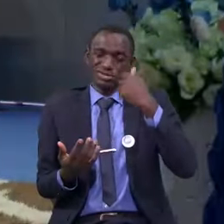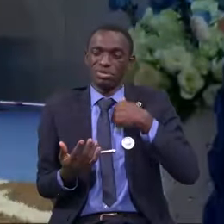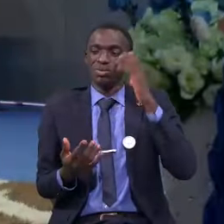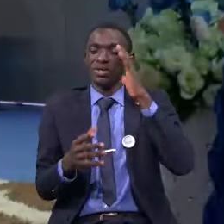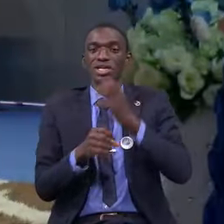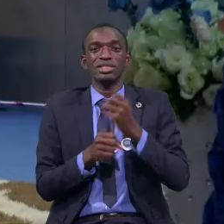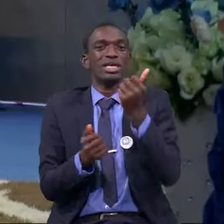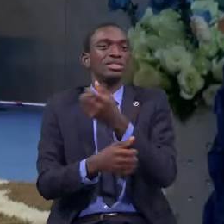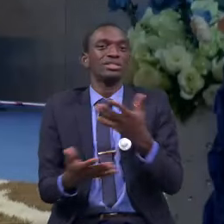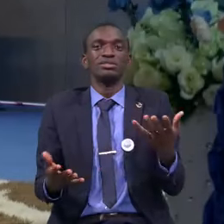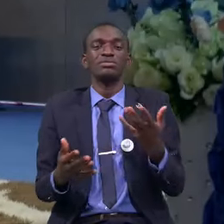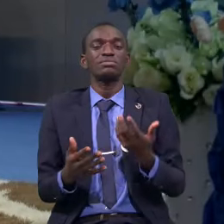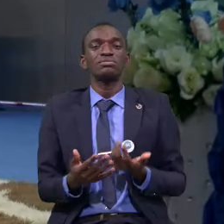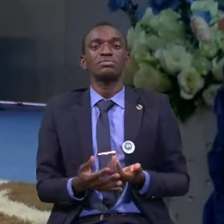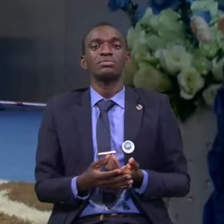anything?